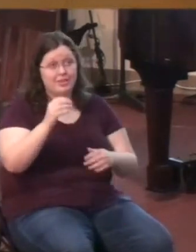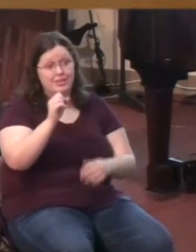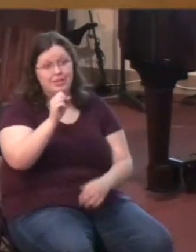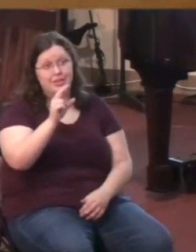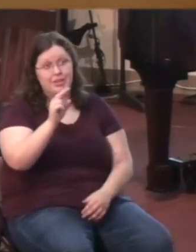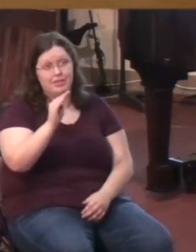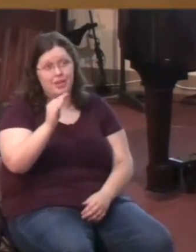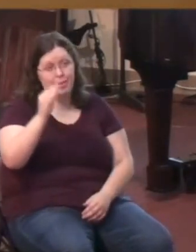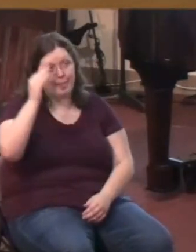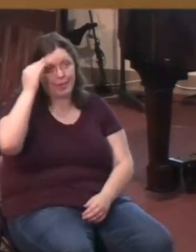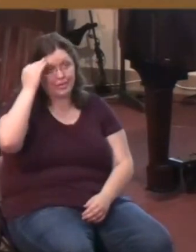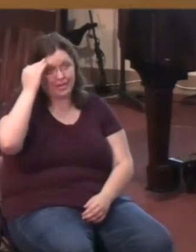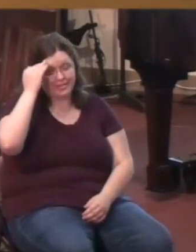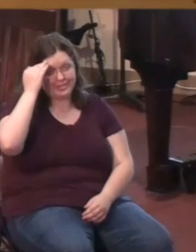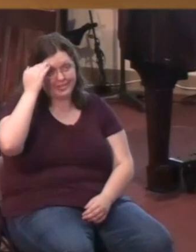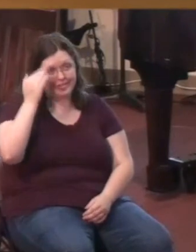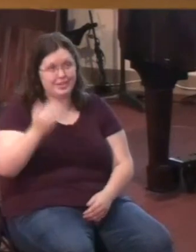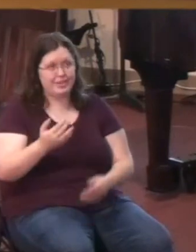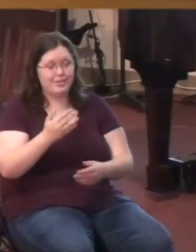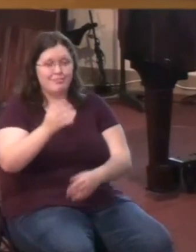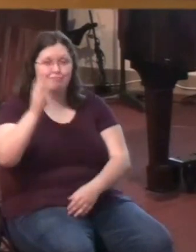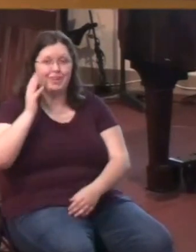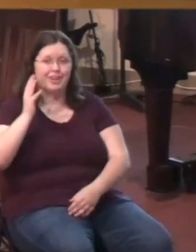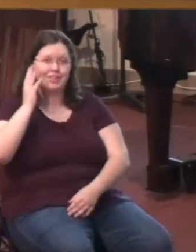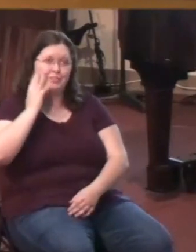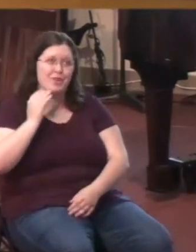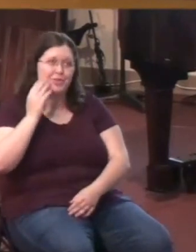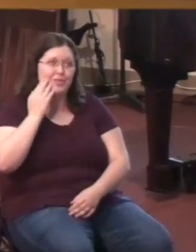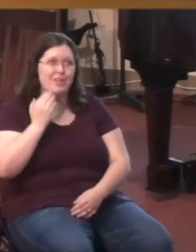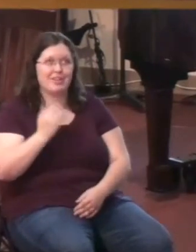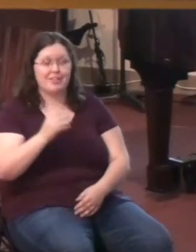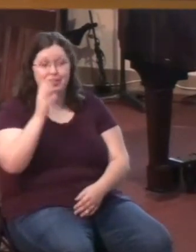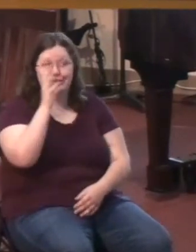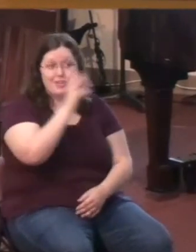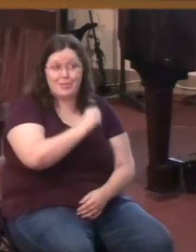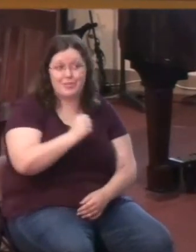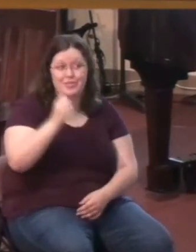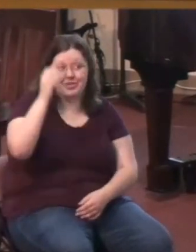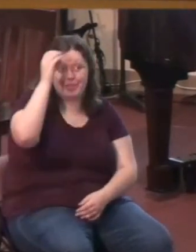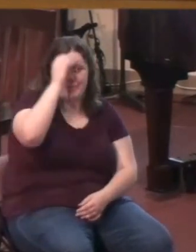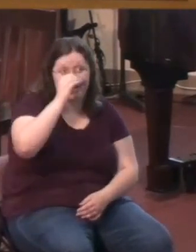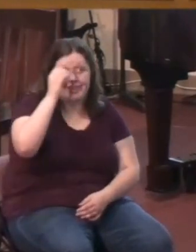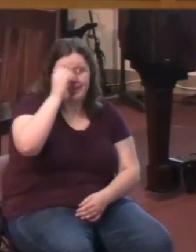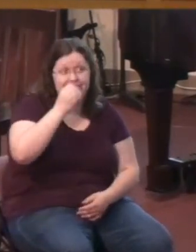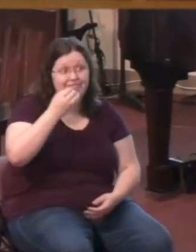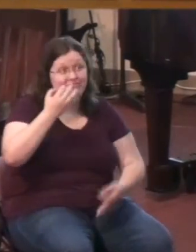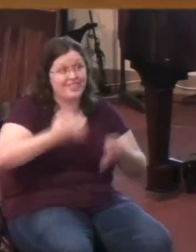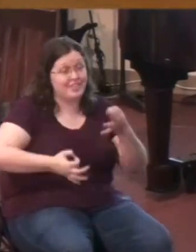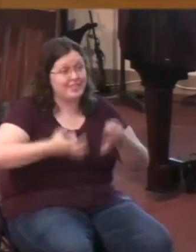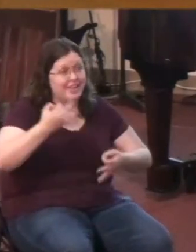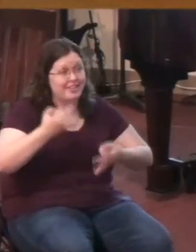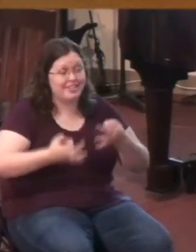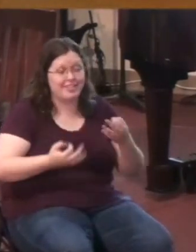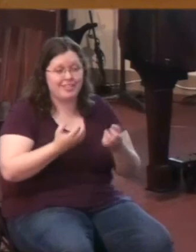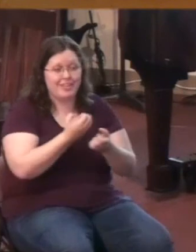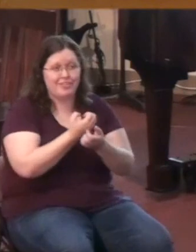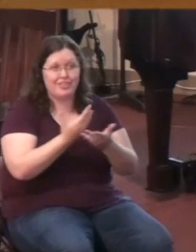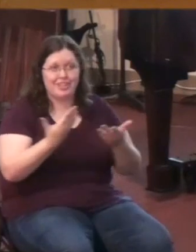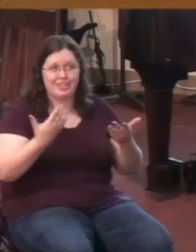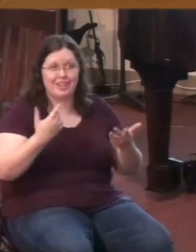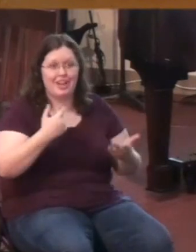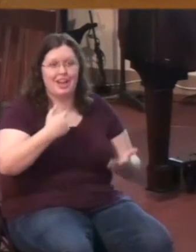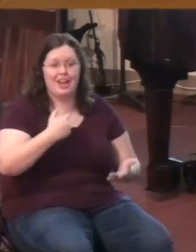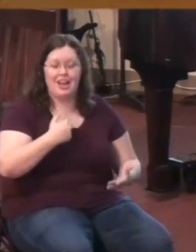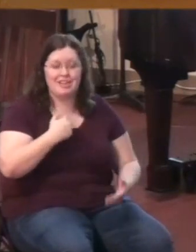past experiences, all of the assumptions, the opinions, the justifications, everything that I have